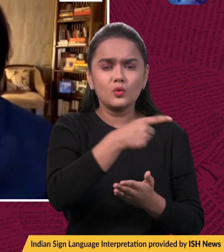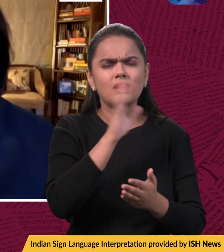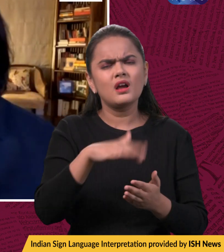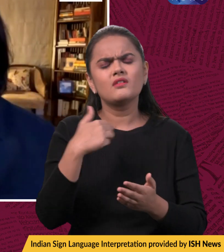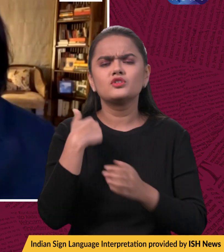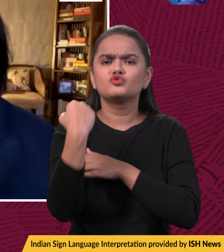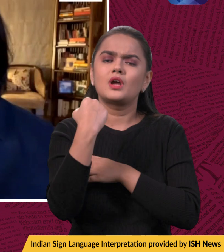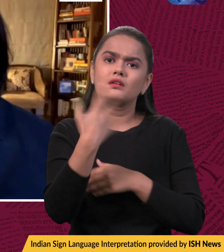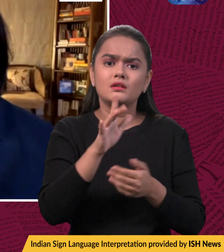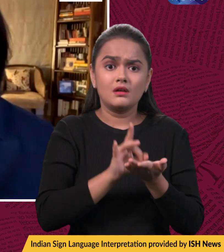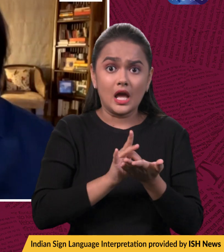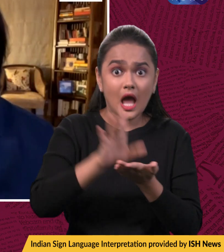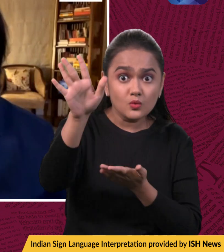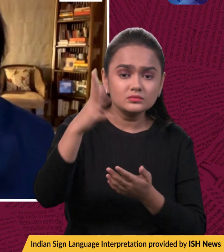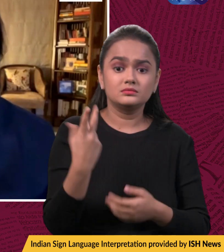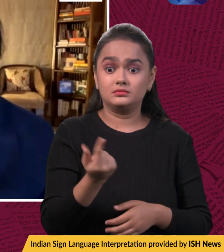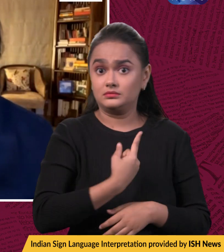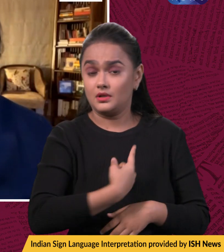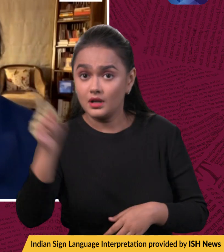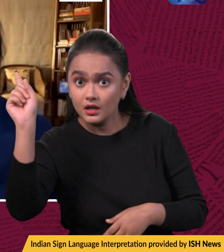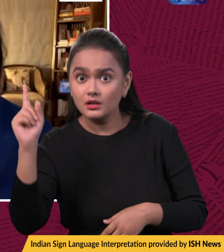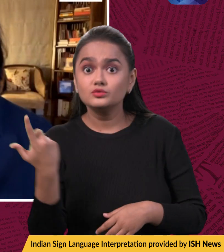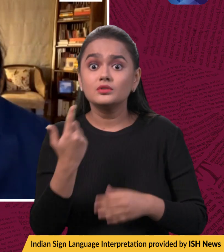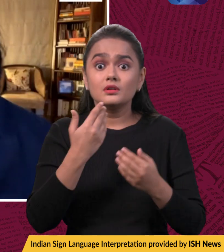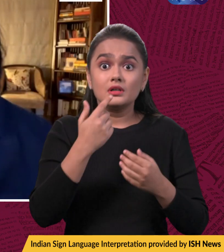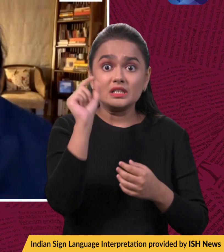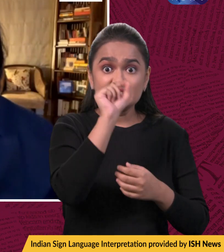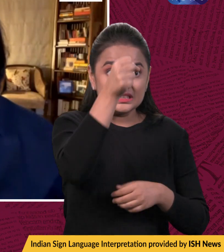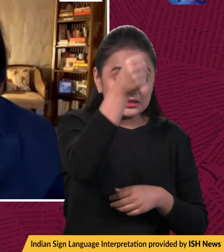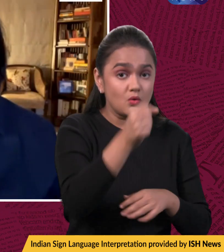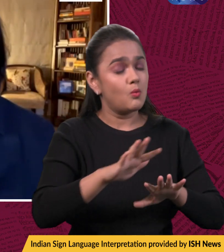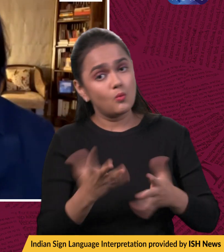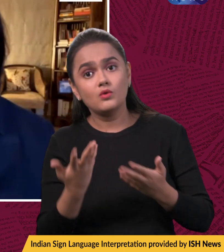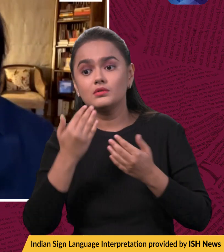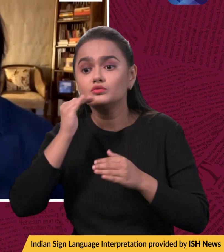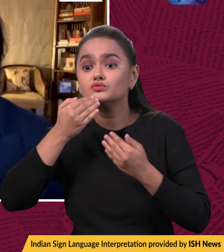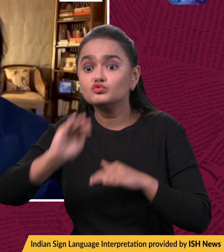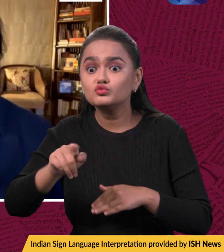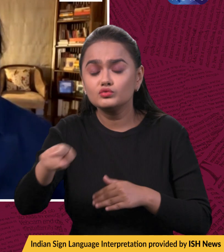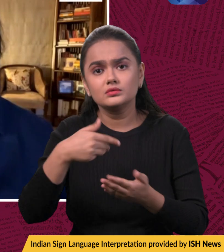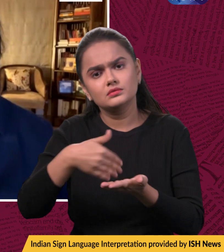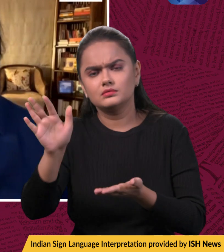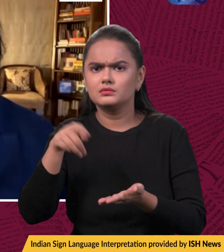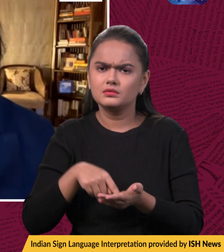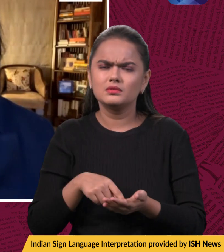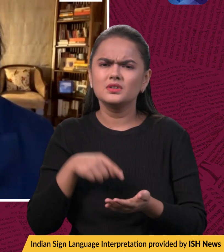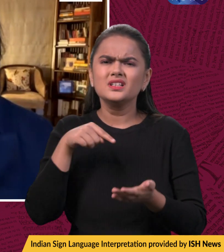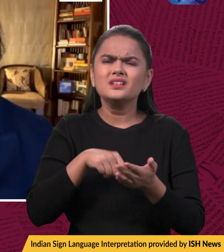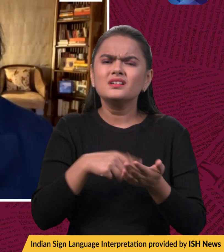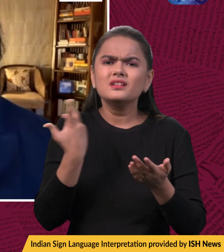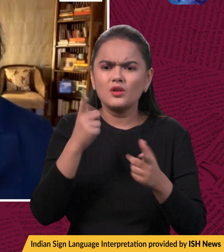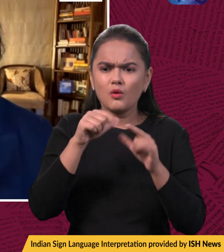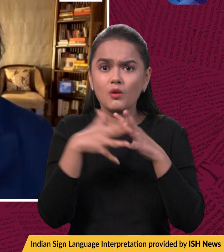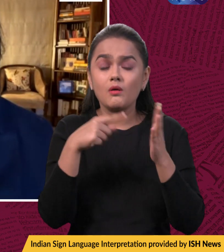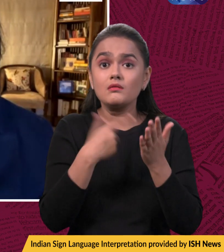right to fire or expel teachers and gay students in the name of religious ethos. The bill